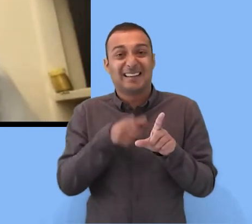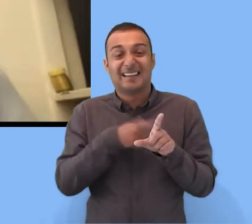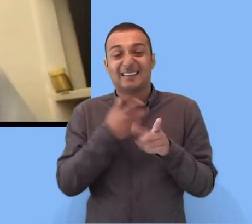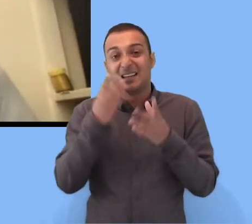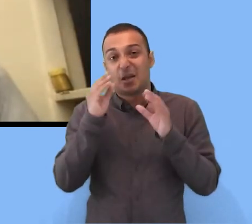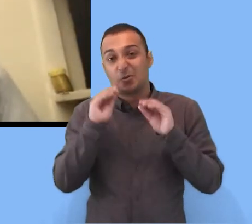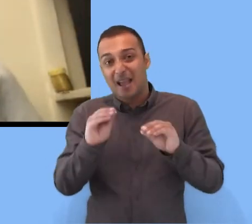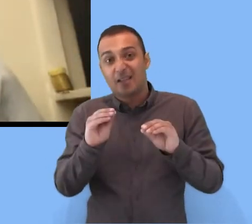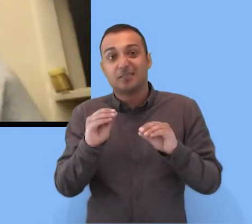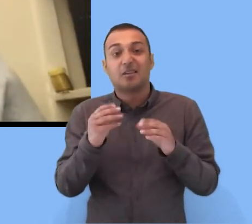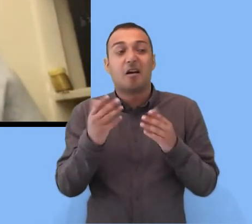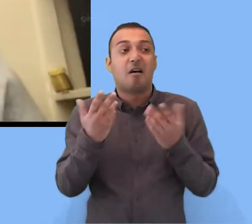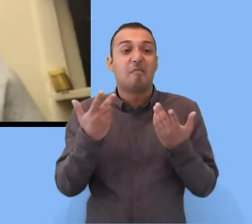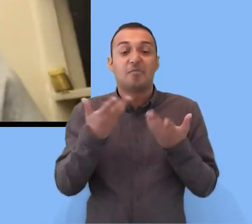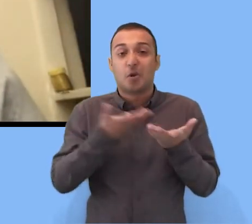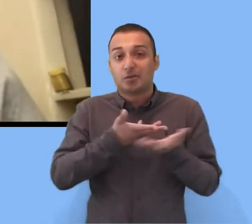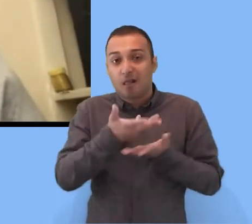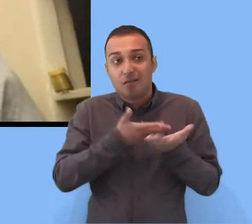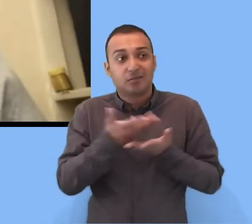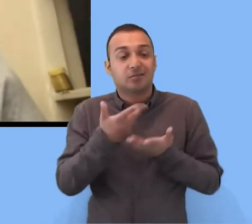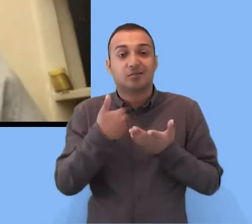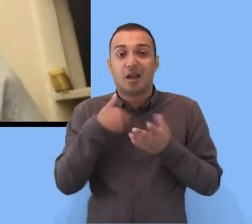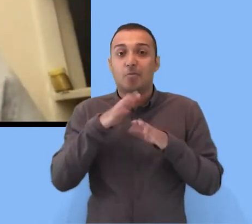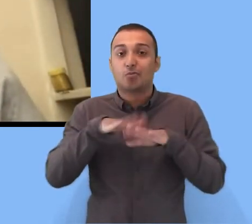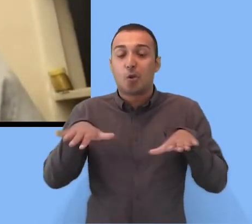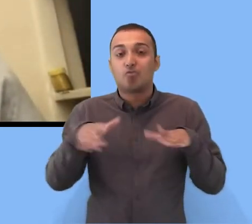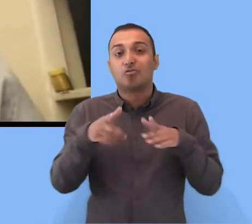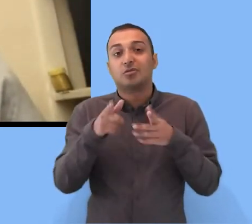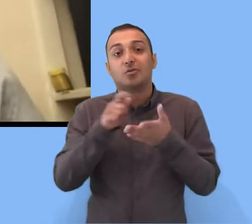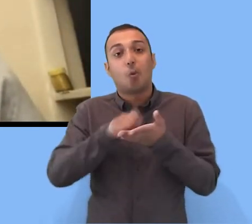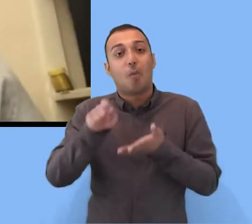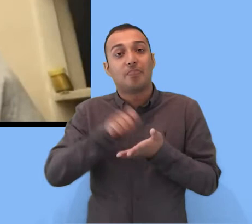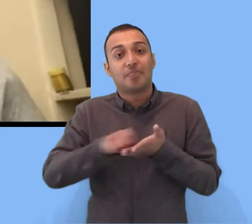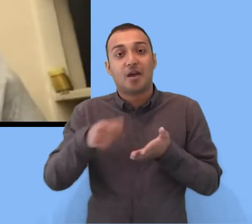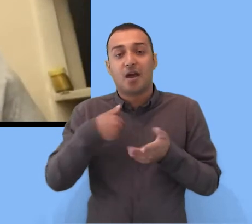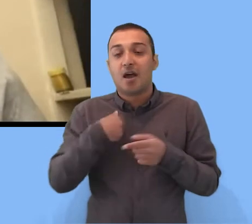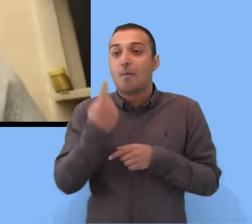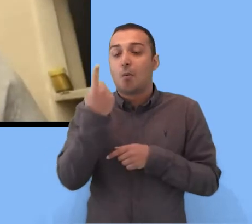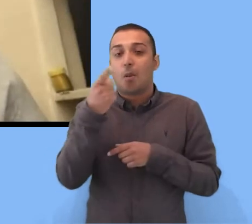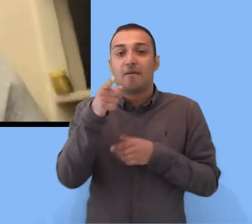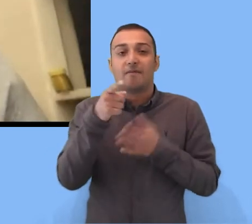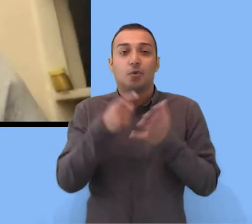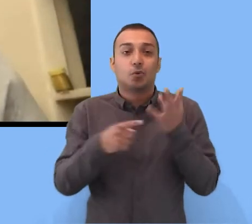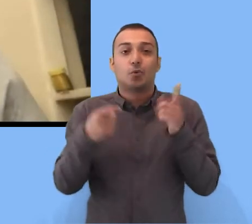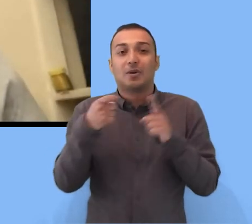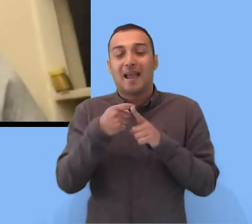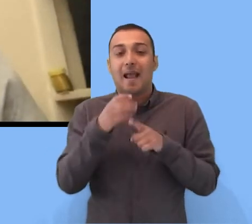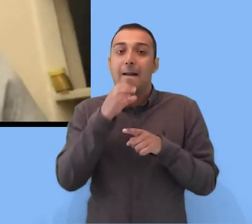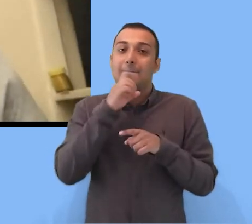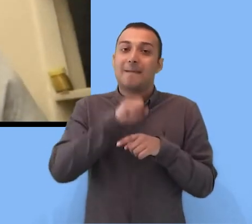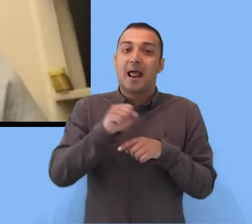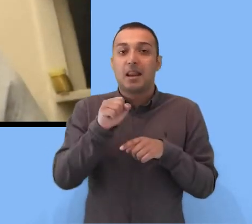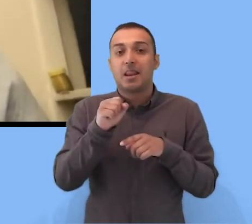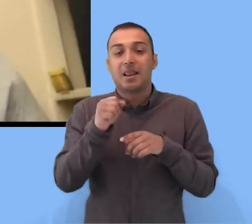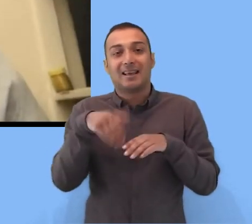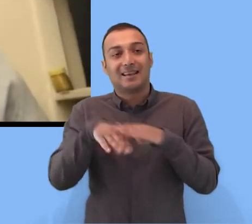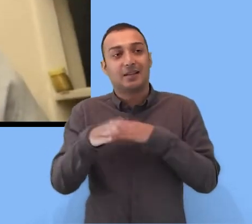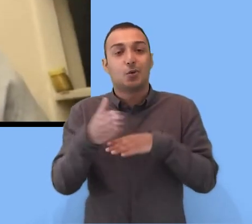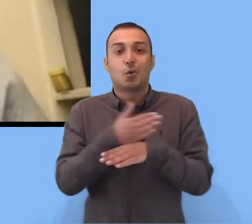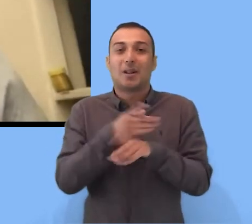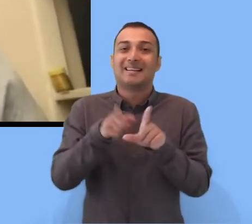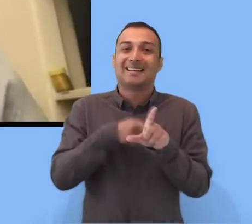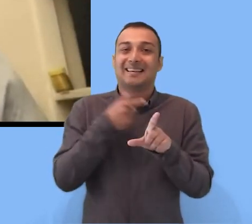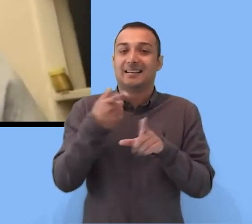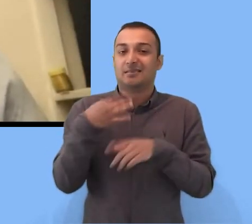consultant. I'm a children's author and one of the UK's Men in Early Years champions. As we know, the early